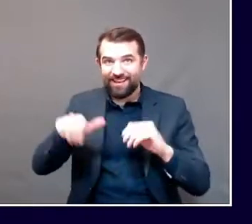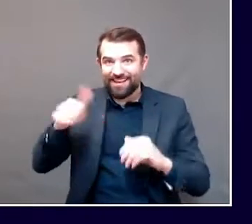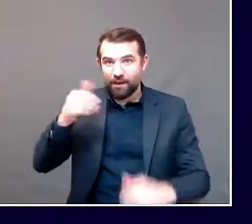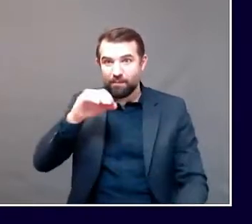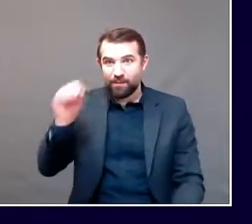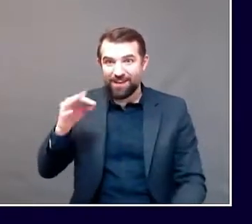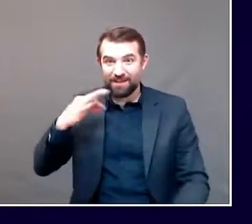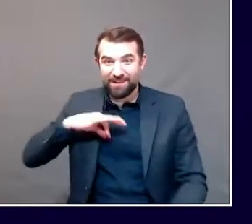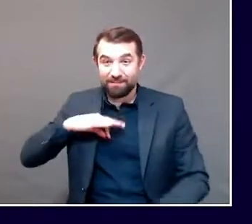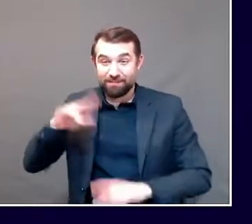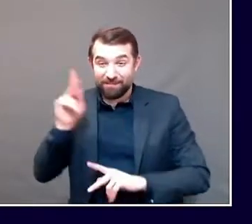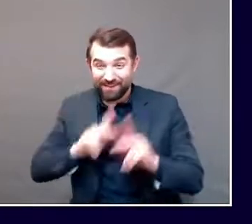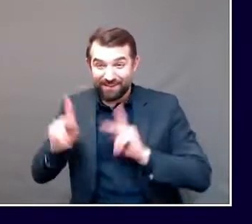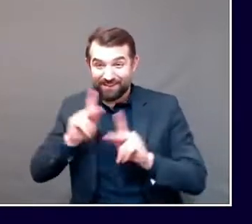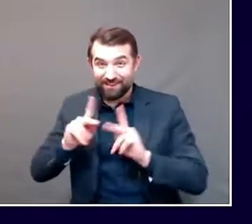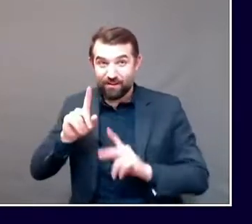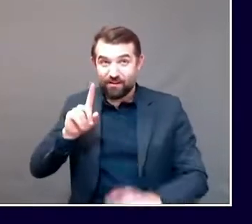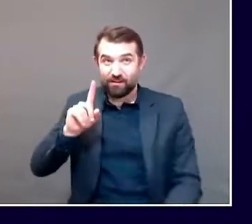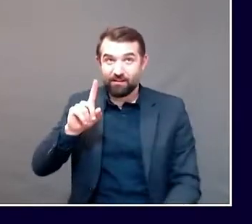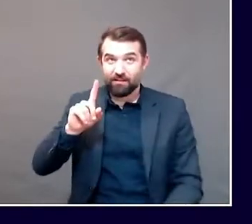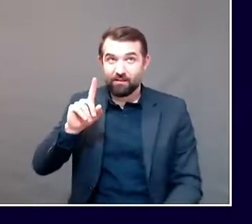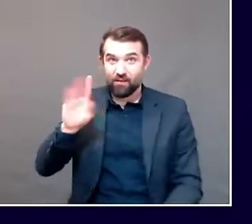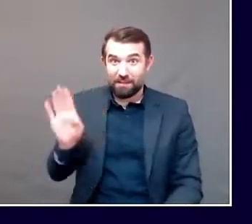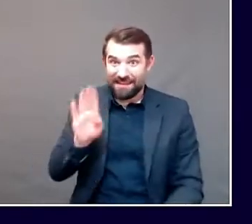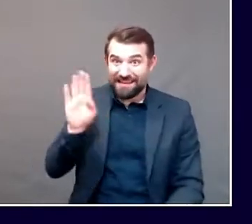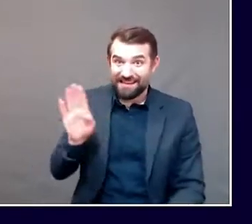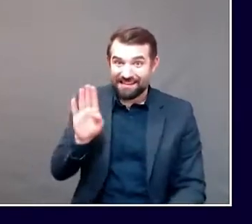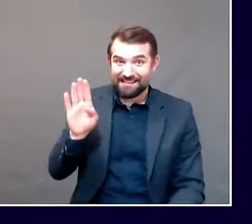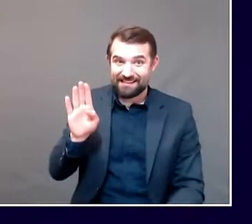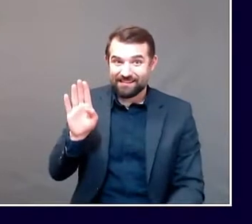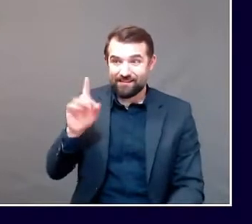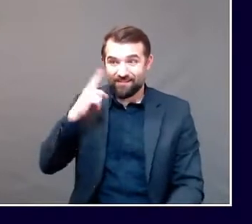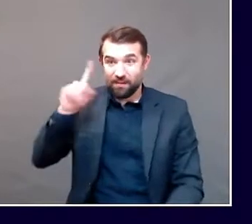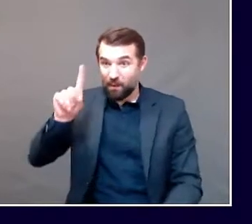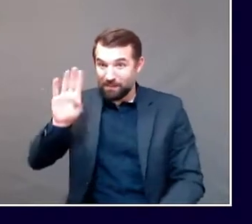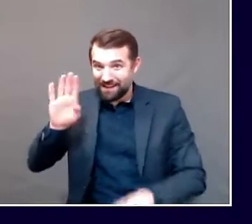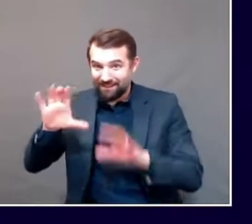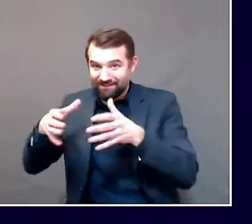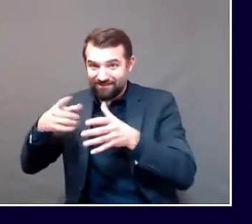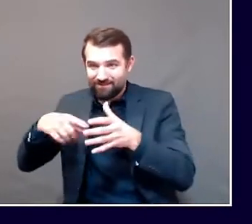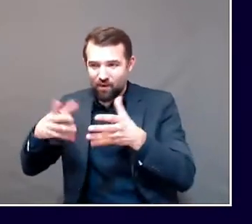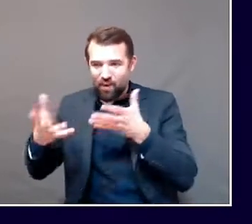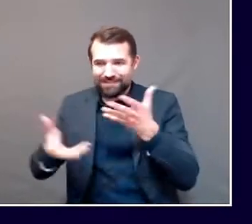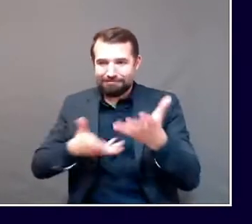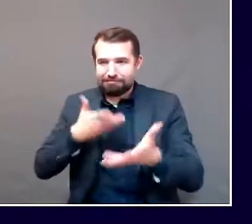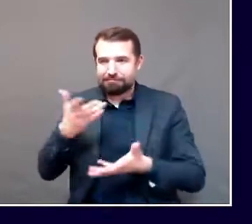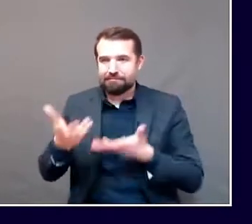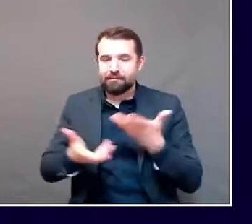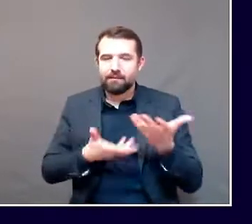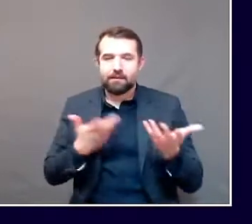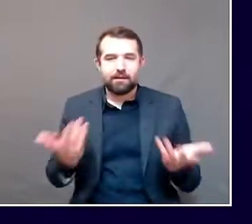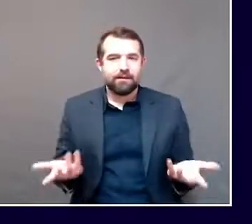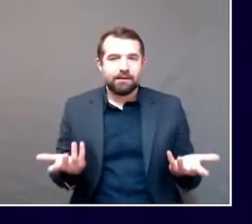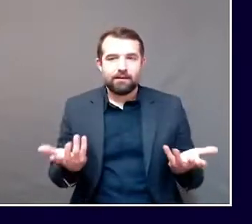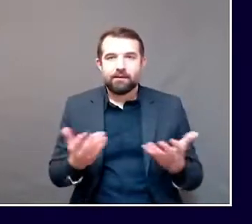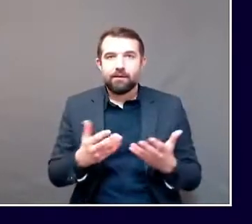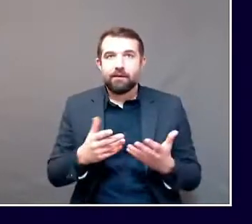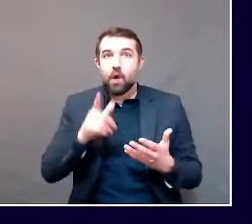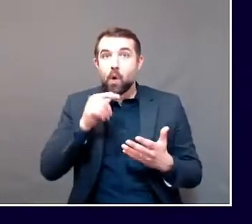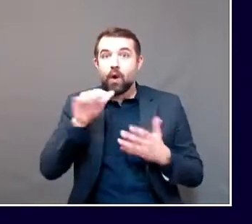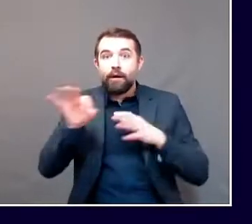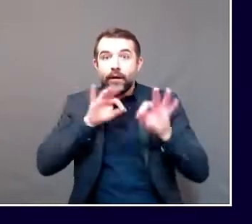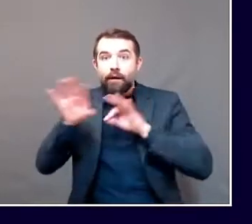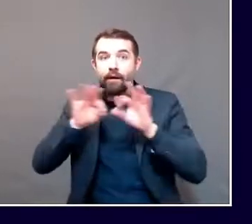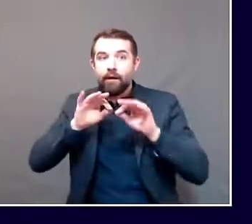some groups that are, say, as with 1A, some groups who we may want to vaccinate first rather than later on in